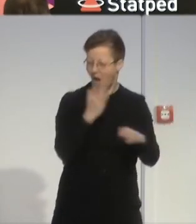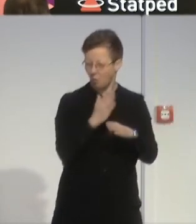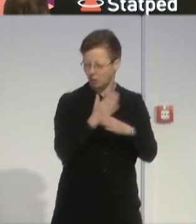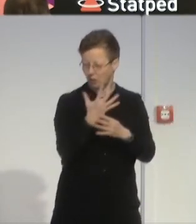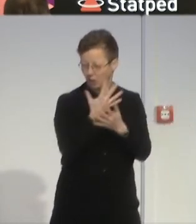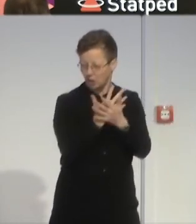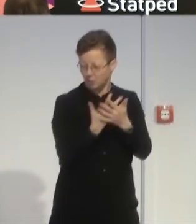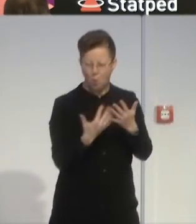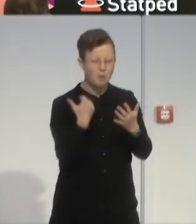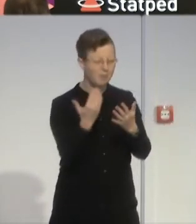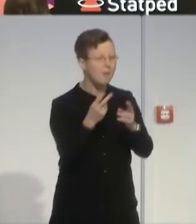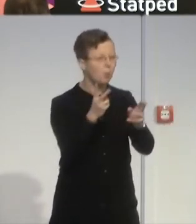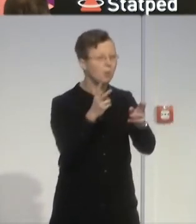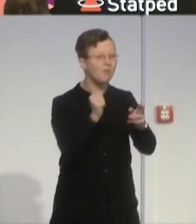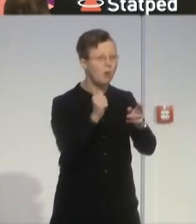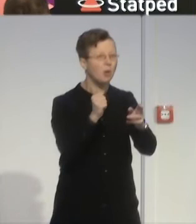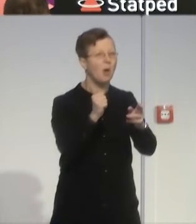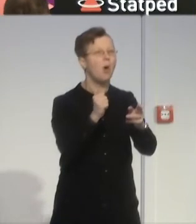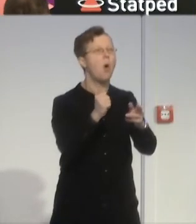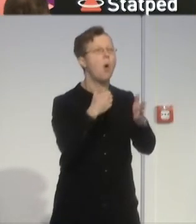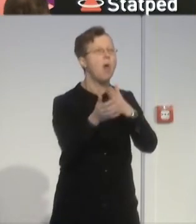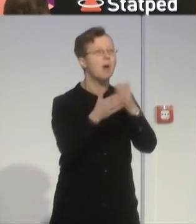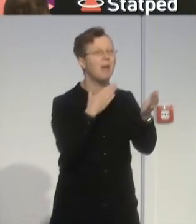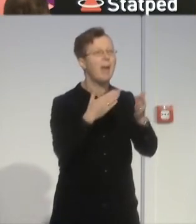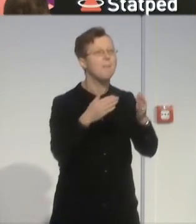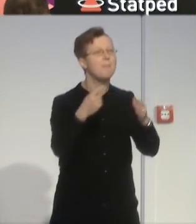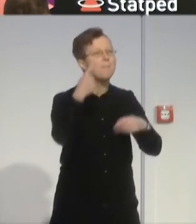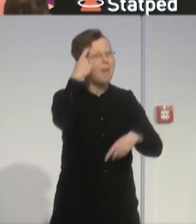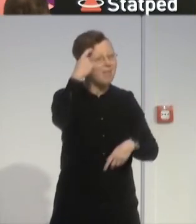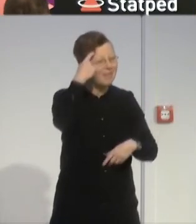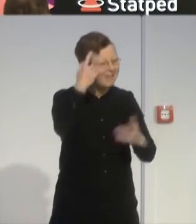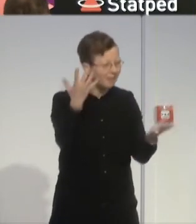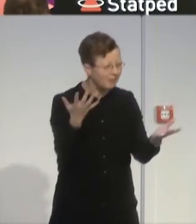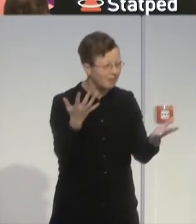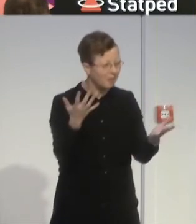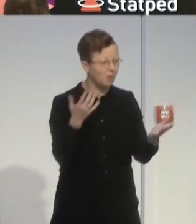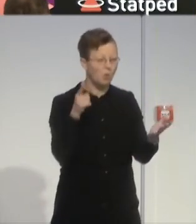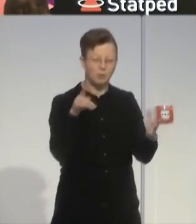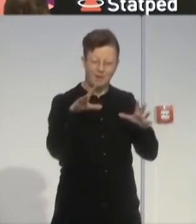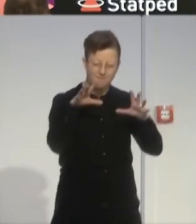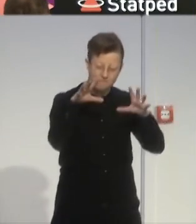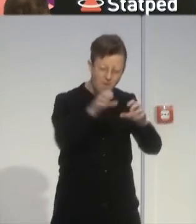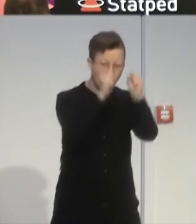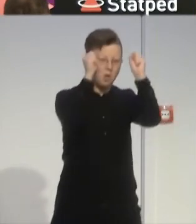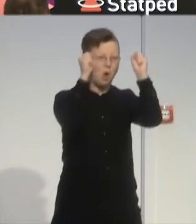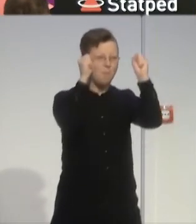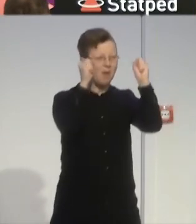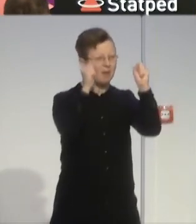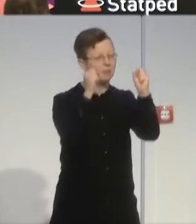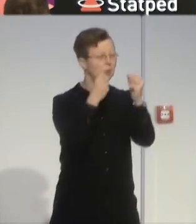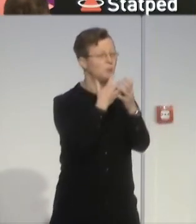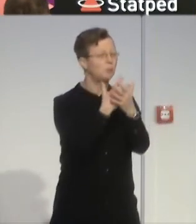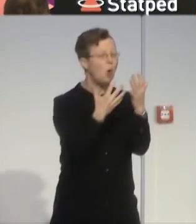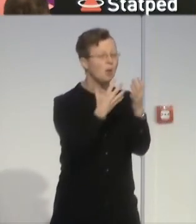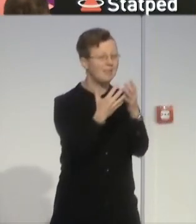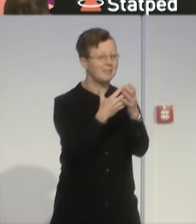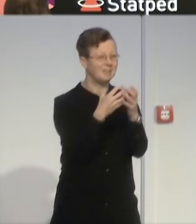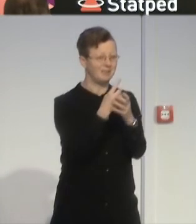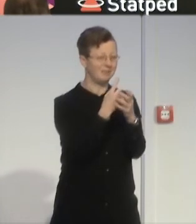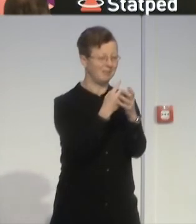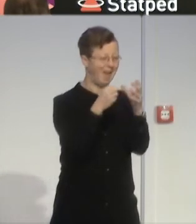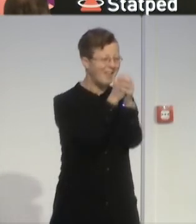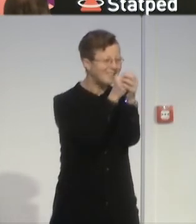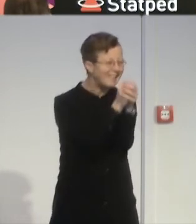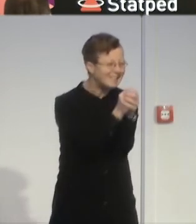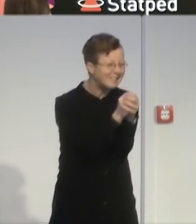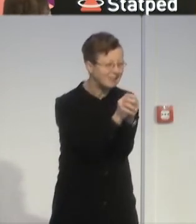used for the purpose of meaning making. And I think that captures the essence of languaging, at least how